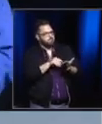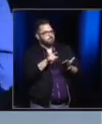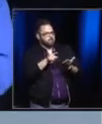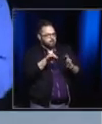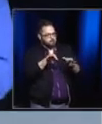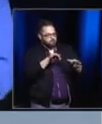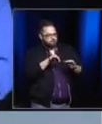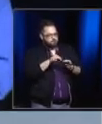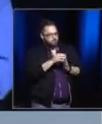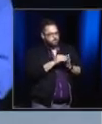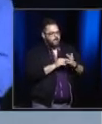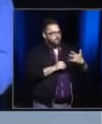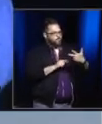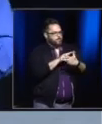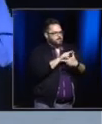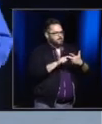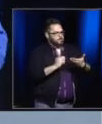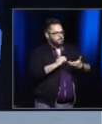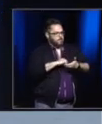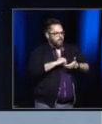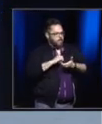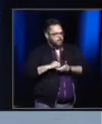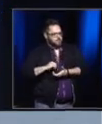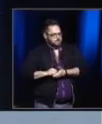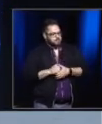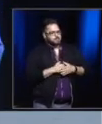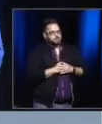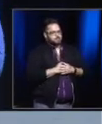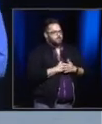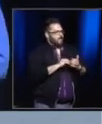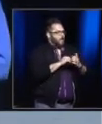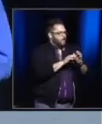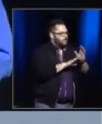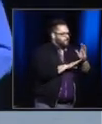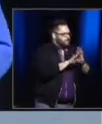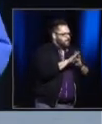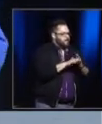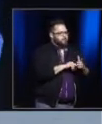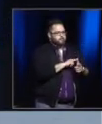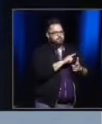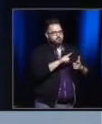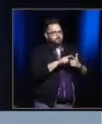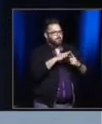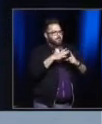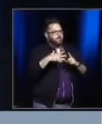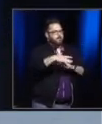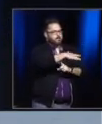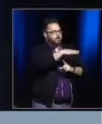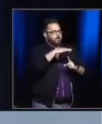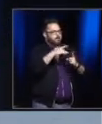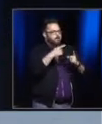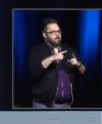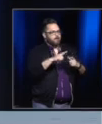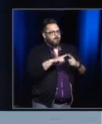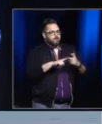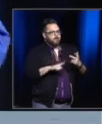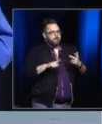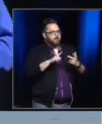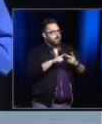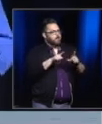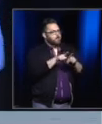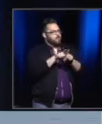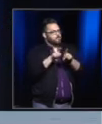levels of alliances and their functions, talk a little bit about how they form, their ecology, and then studies reveal something about the